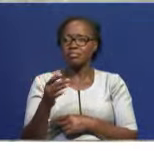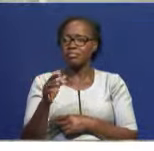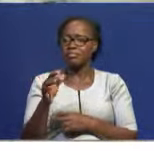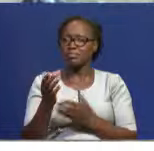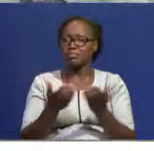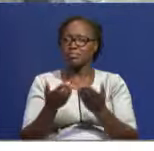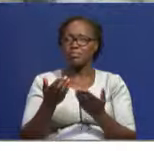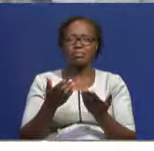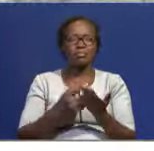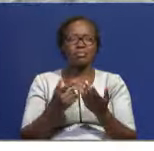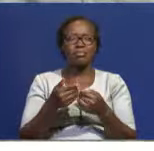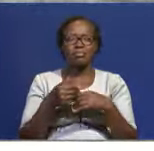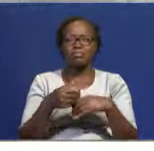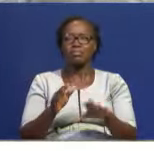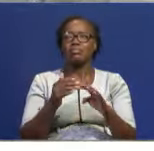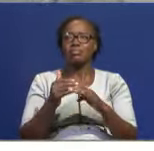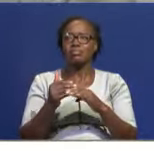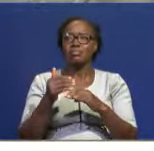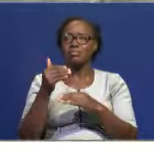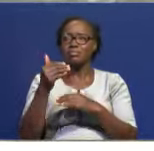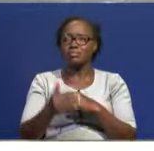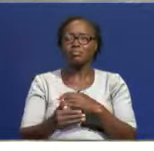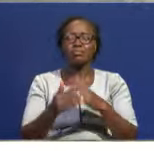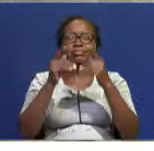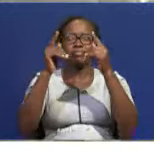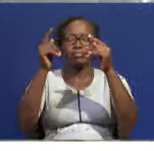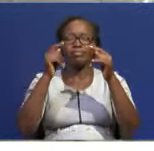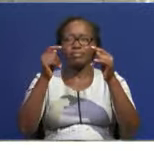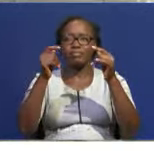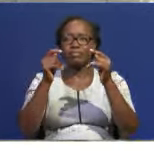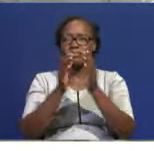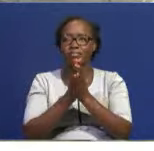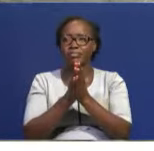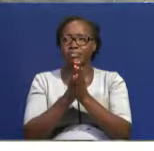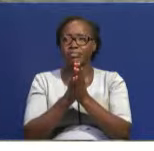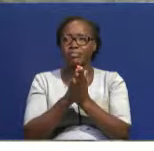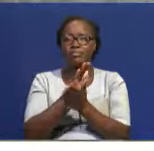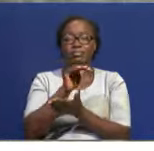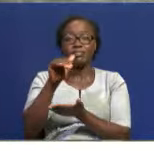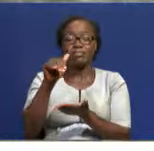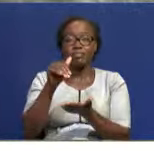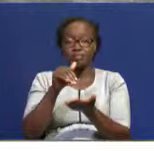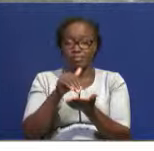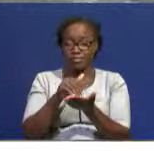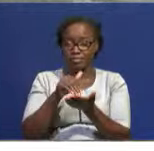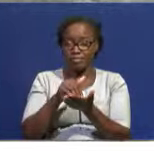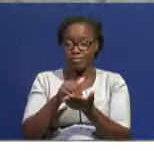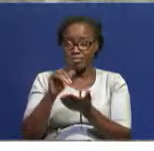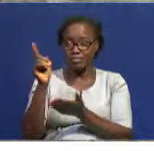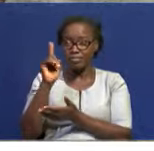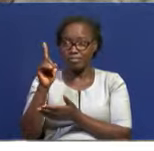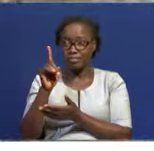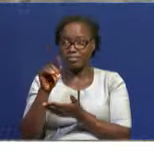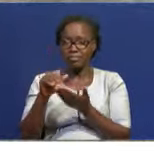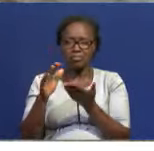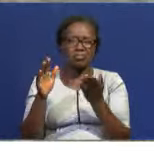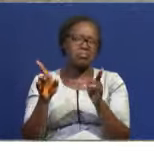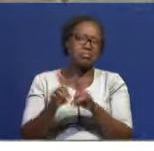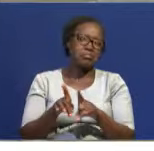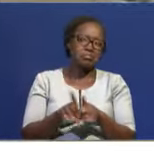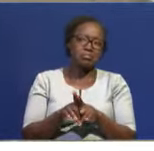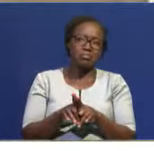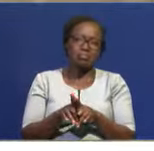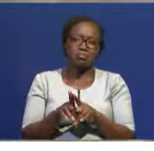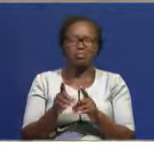is counting losses post those particular demos. Downtown Nairobi, the situation is more or less the same